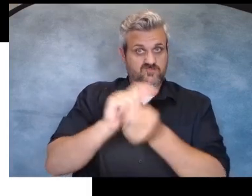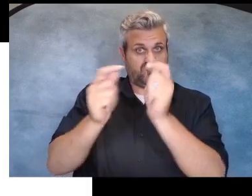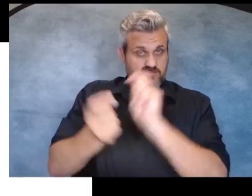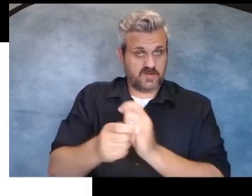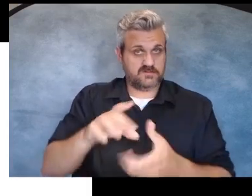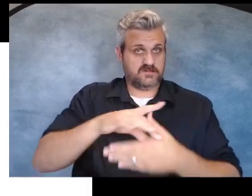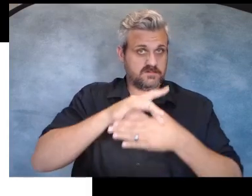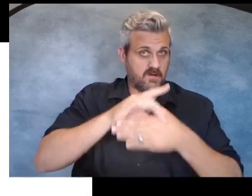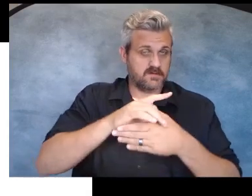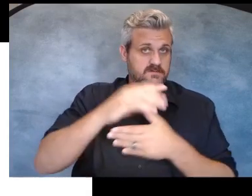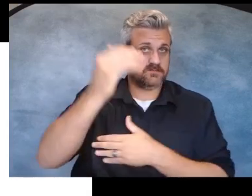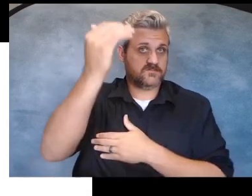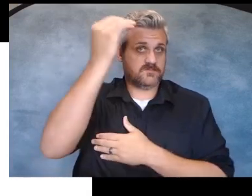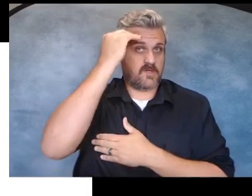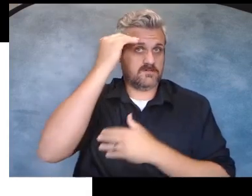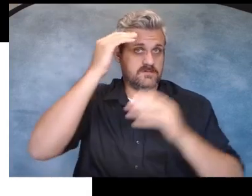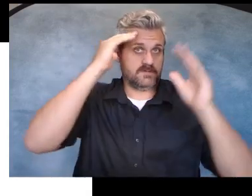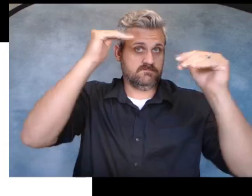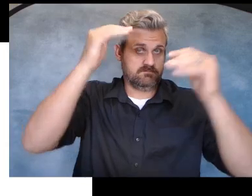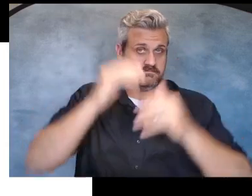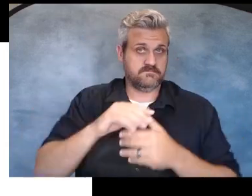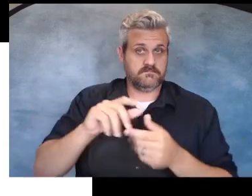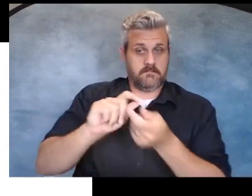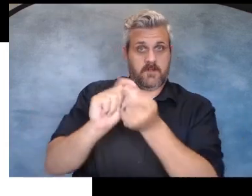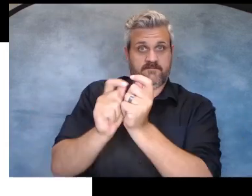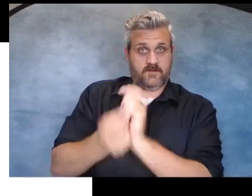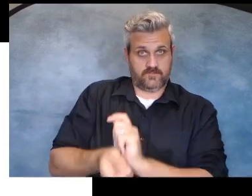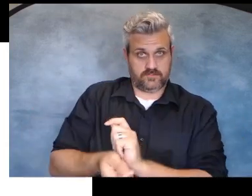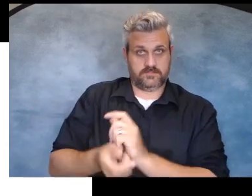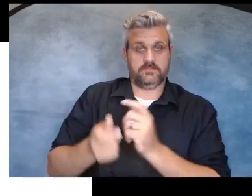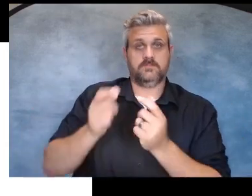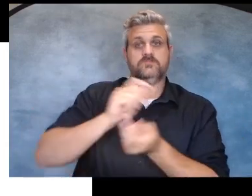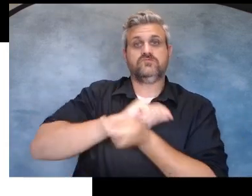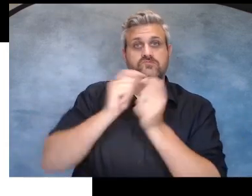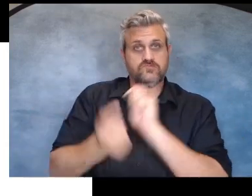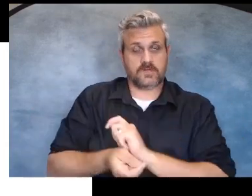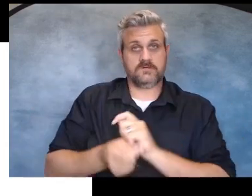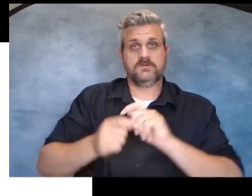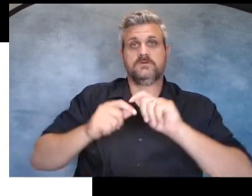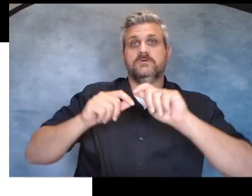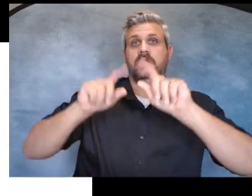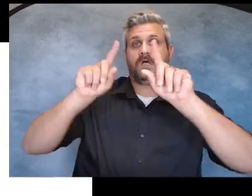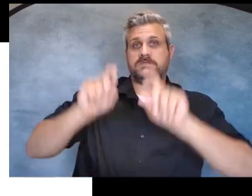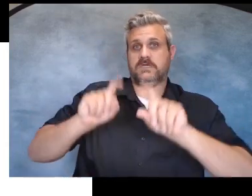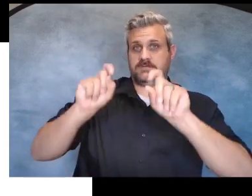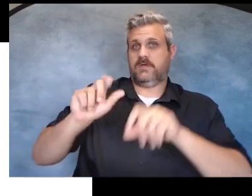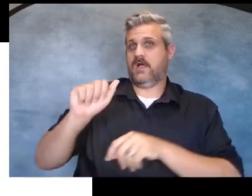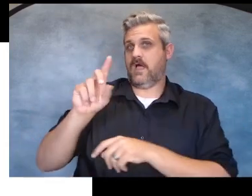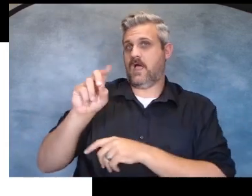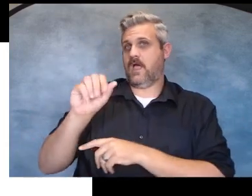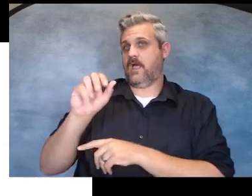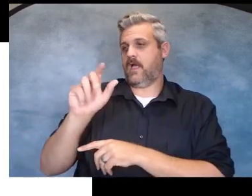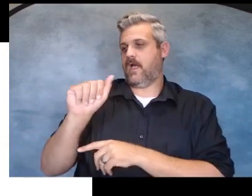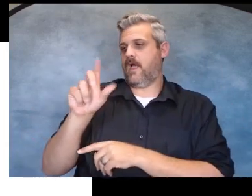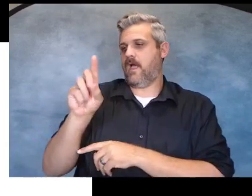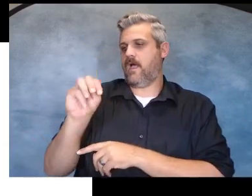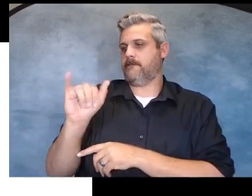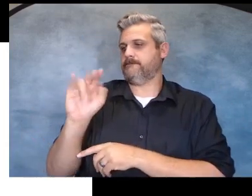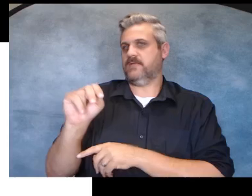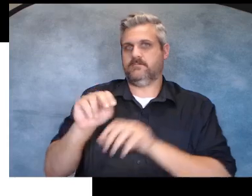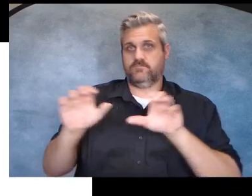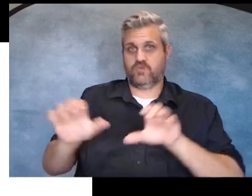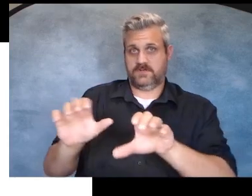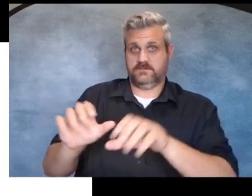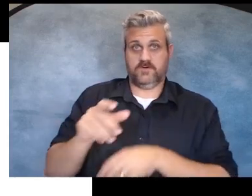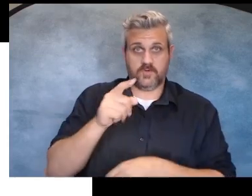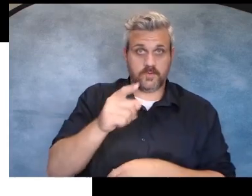alter content knowledge expectations. Modifications alter assessment administrative practices. As